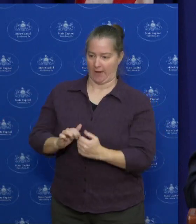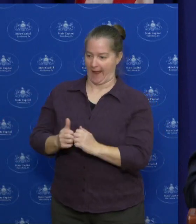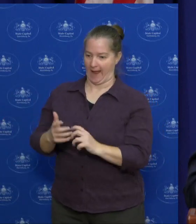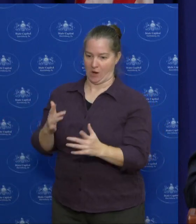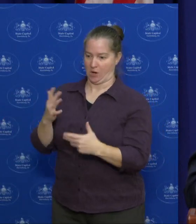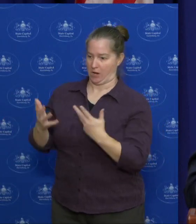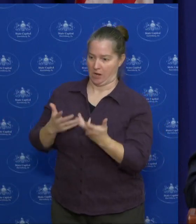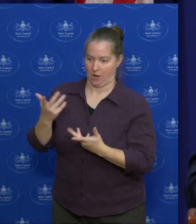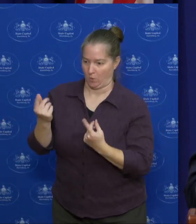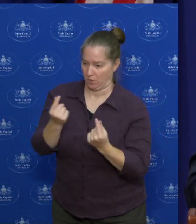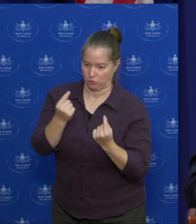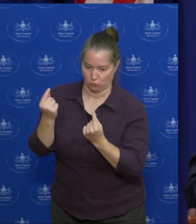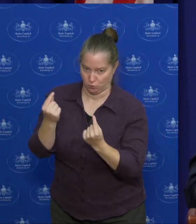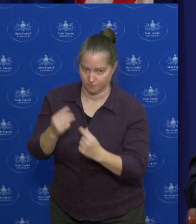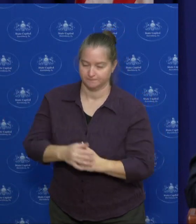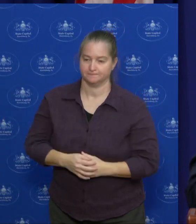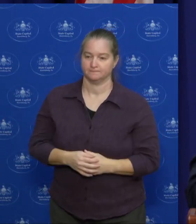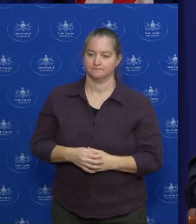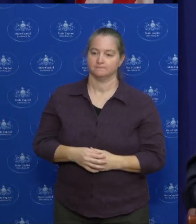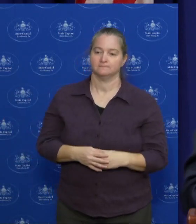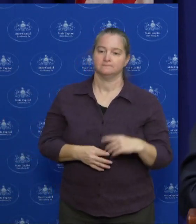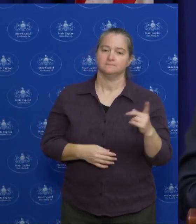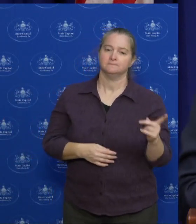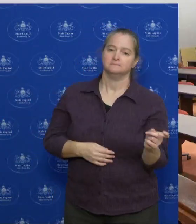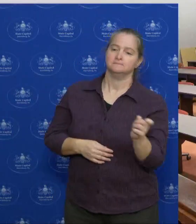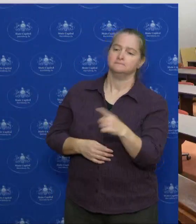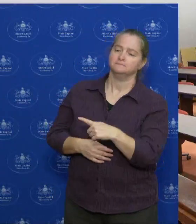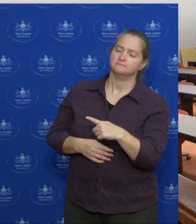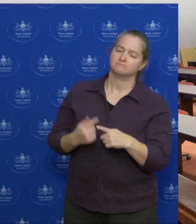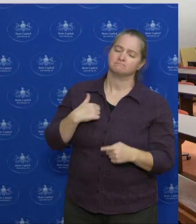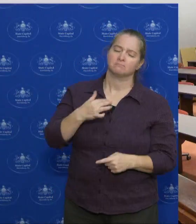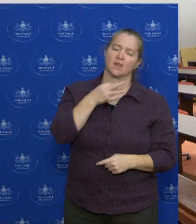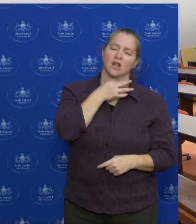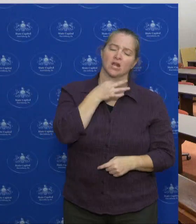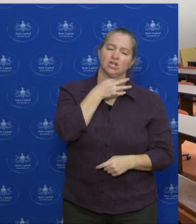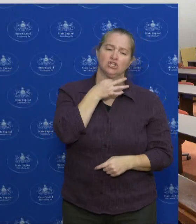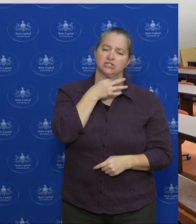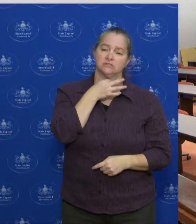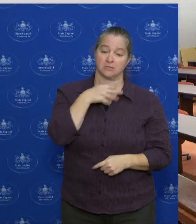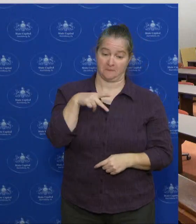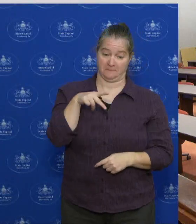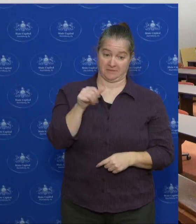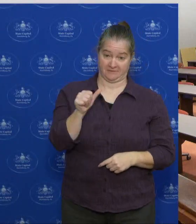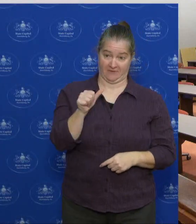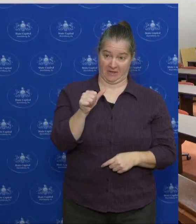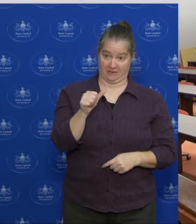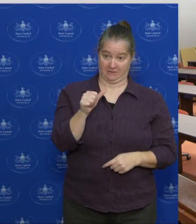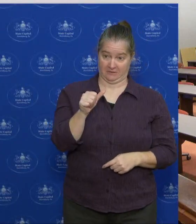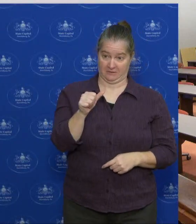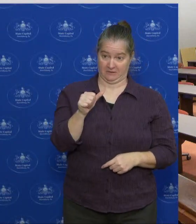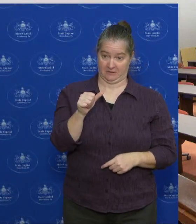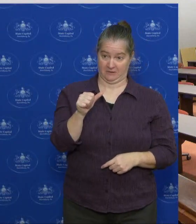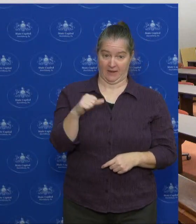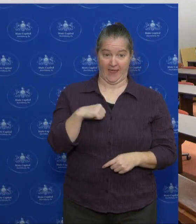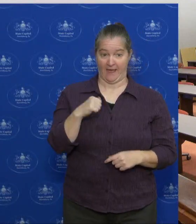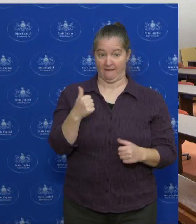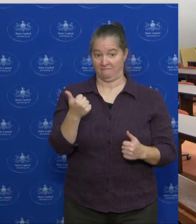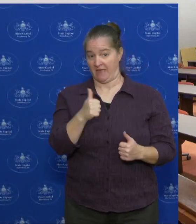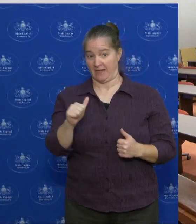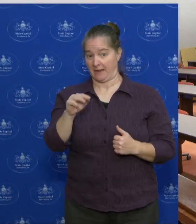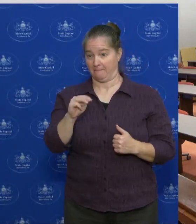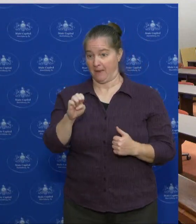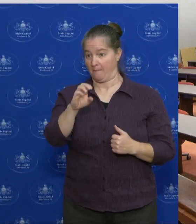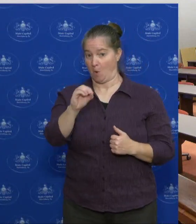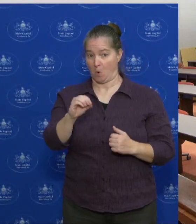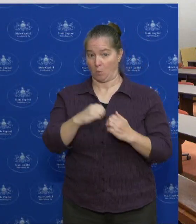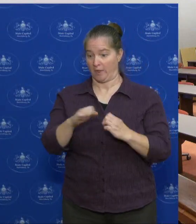it. Since we broached this subject, I was just curious, has Pennsylvania entered into any of these memorandums of understanding with other